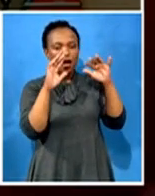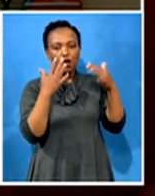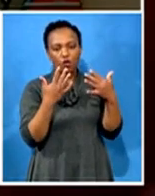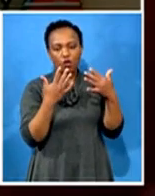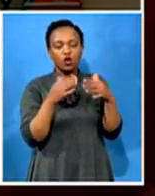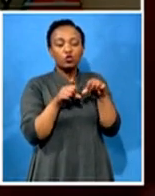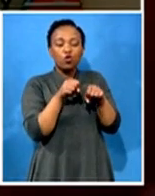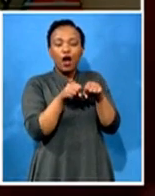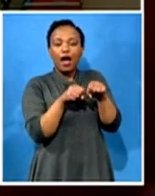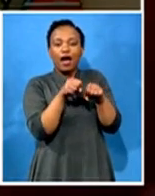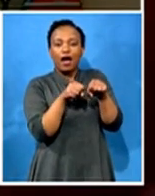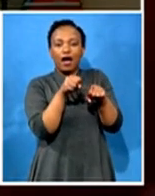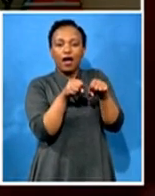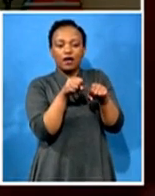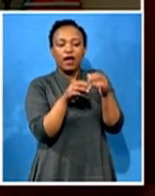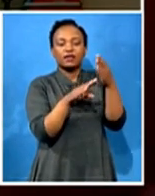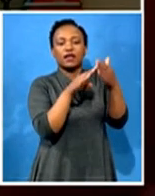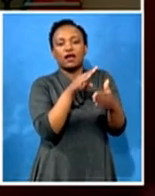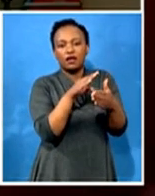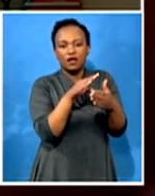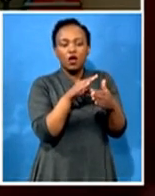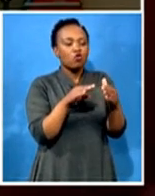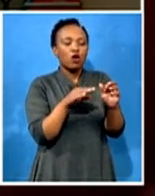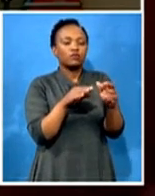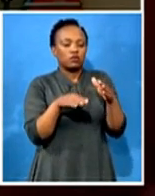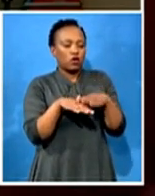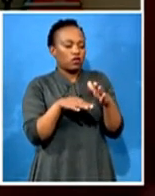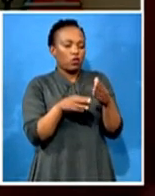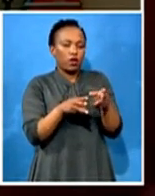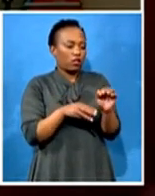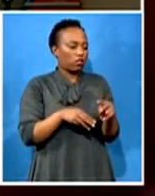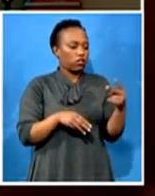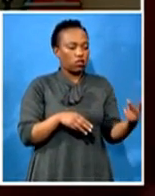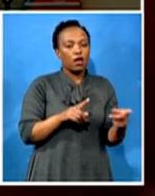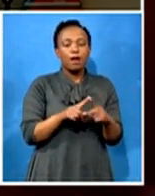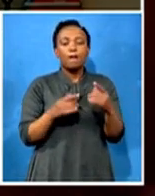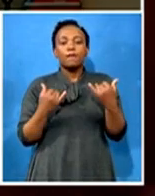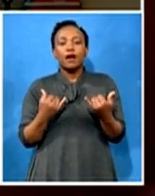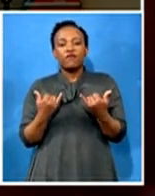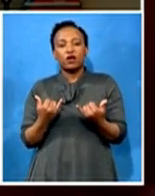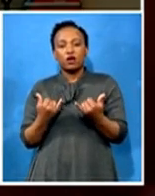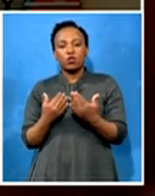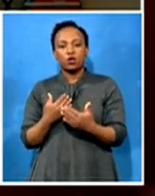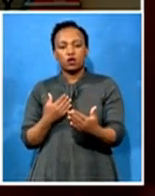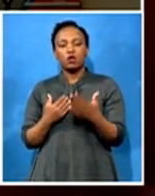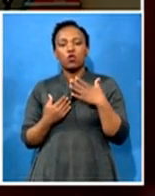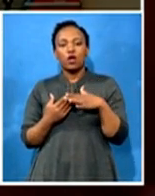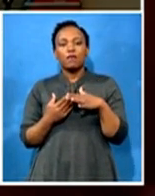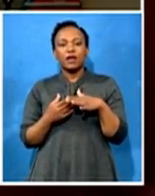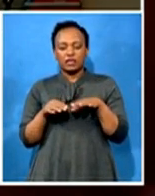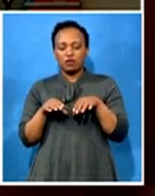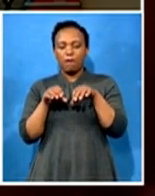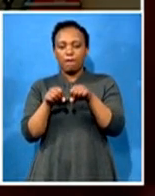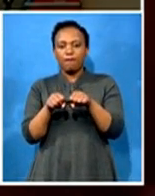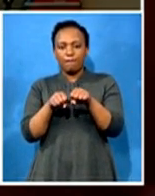tip over, isn't it? What we know for now is that we can get onto the bike seat. Are you confident that we can